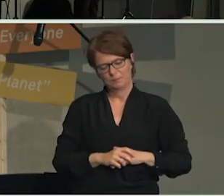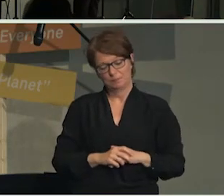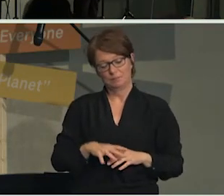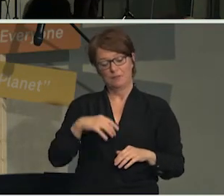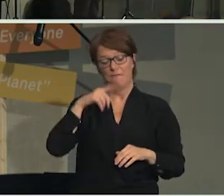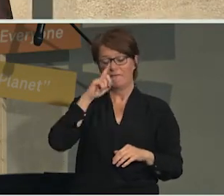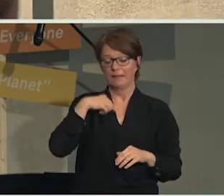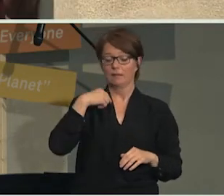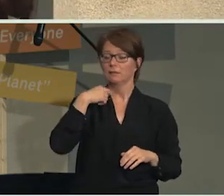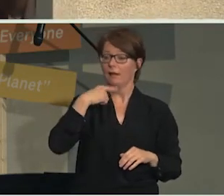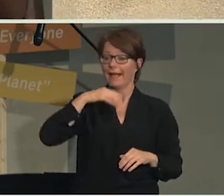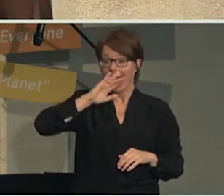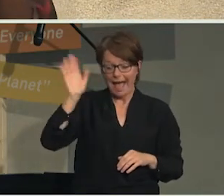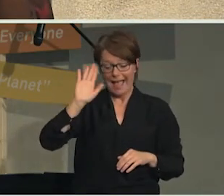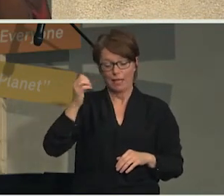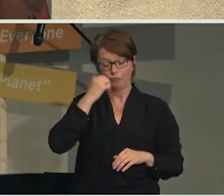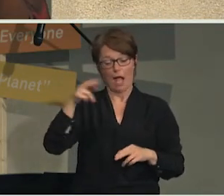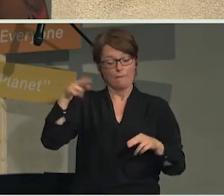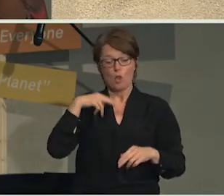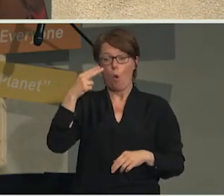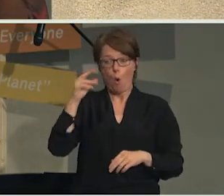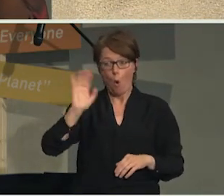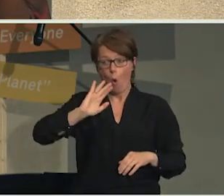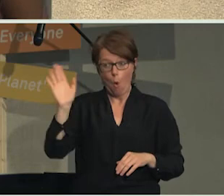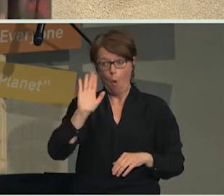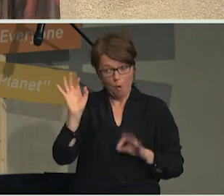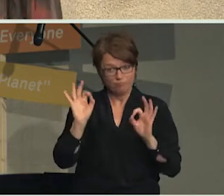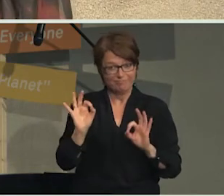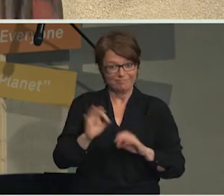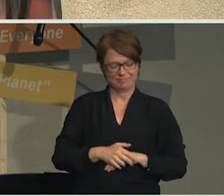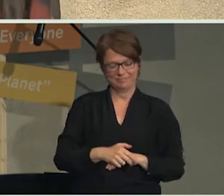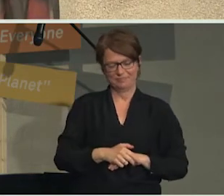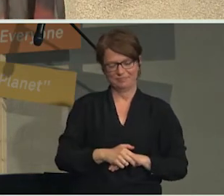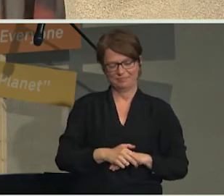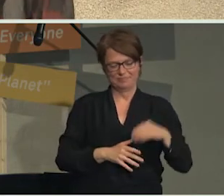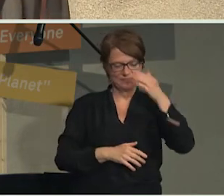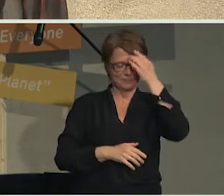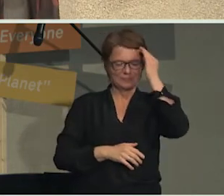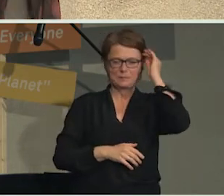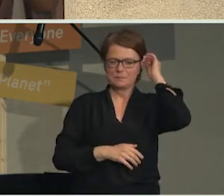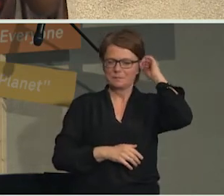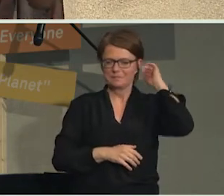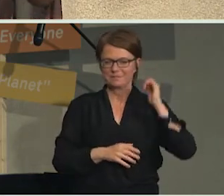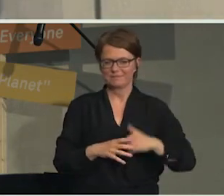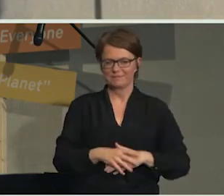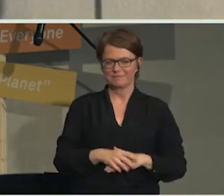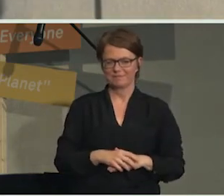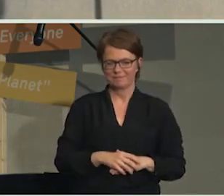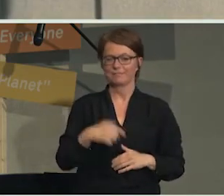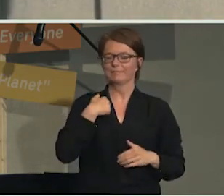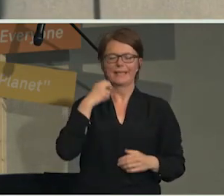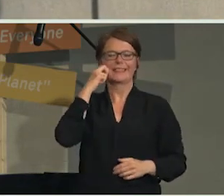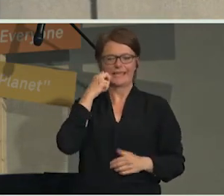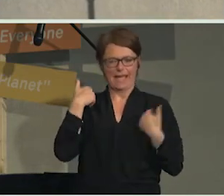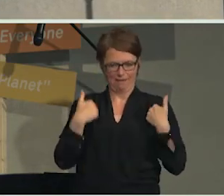I'm loving. So Ghanaians are in the crowd. I'm Nigerian. Anyone else Nigerian? Yes. And where are my Africans?